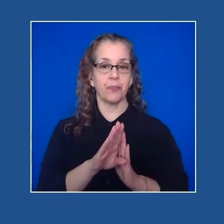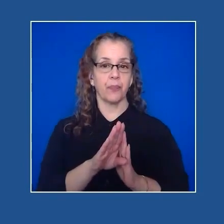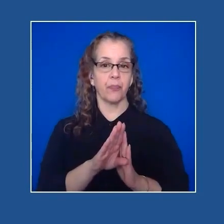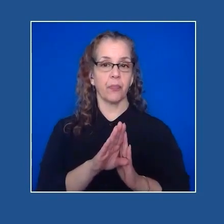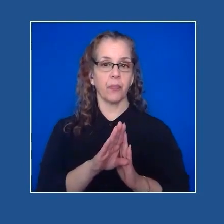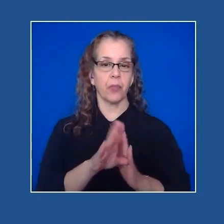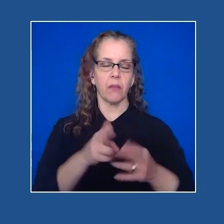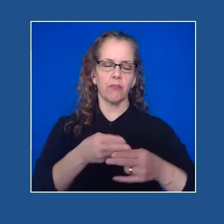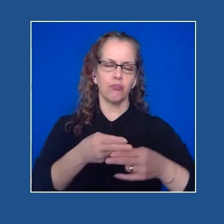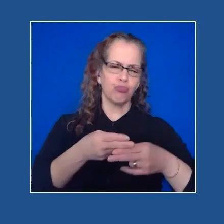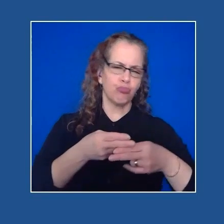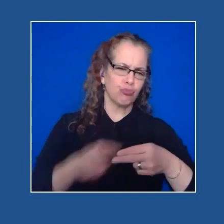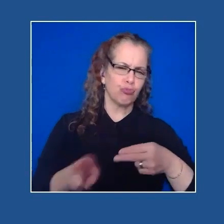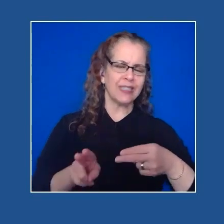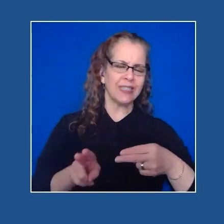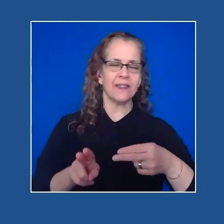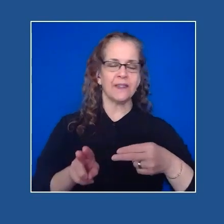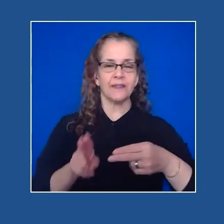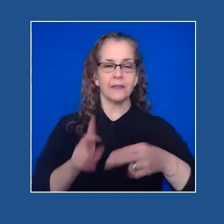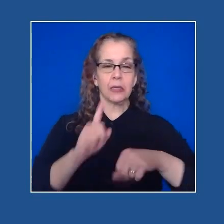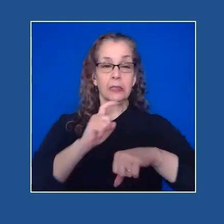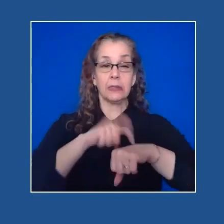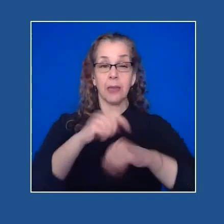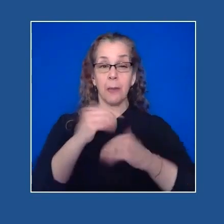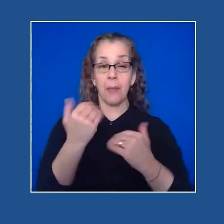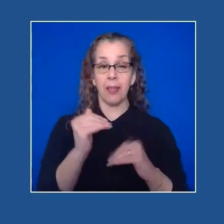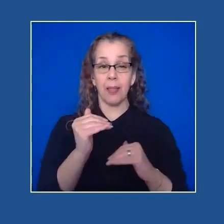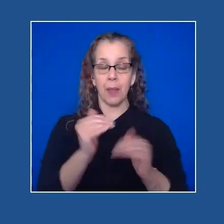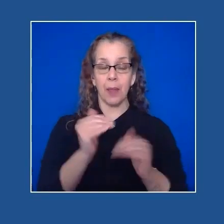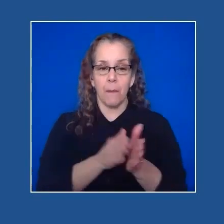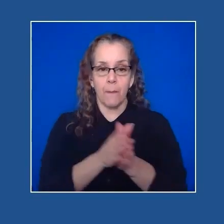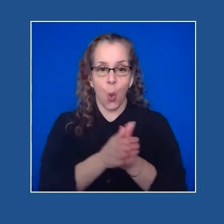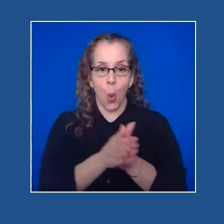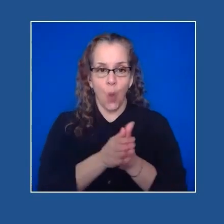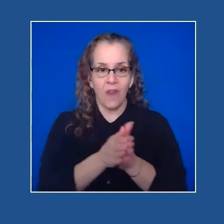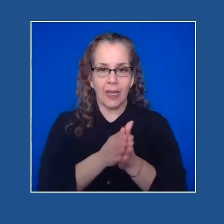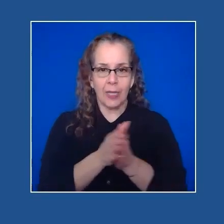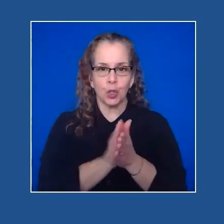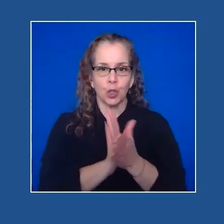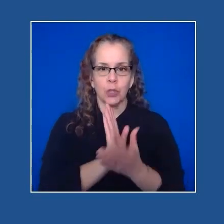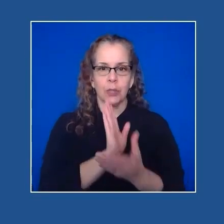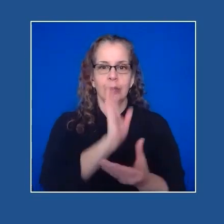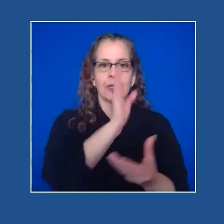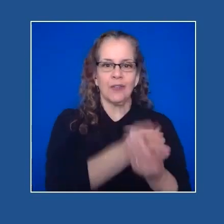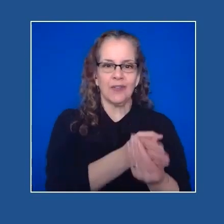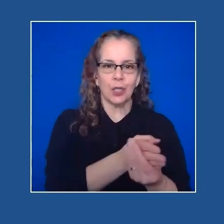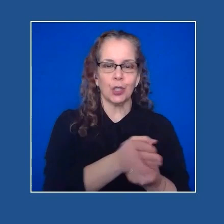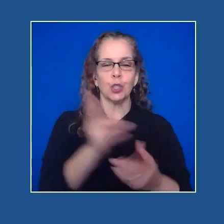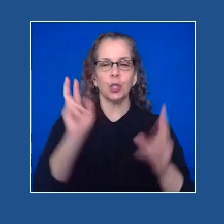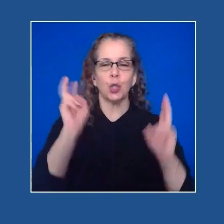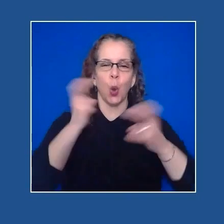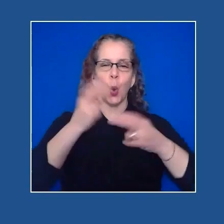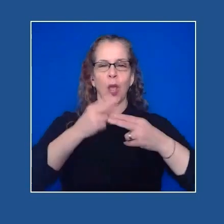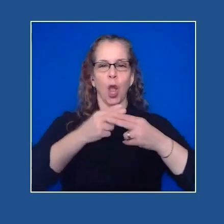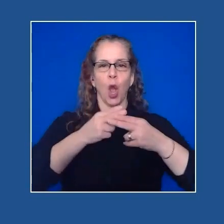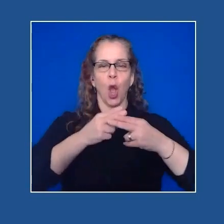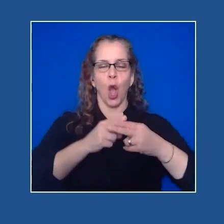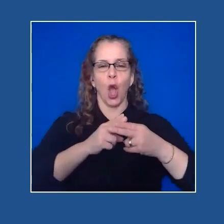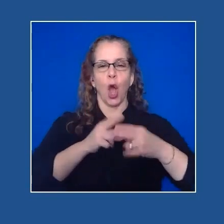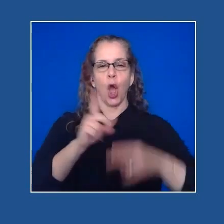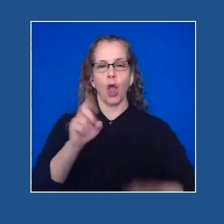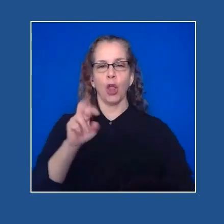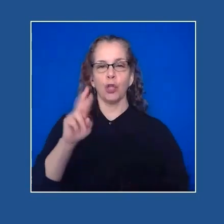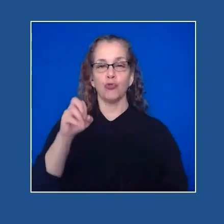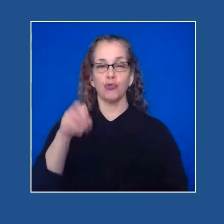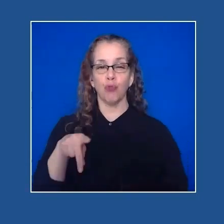brief, time-limited motivational enhancement intervention that we call the Drop-In DBT Skills Group, with the aim of